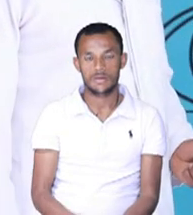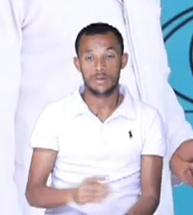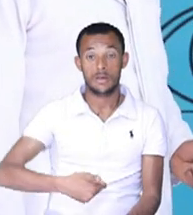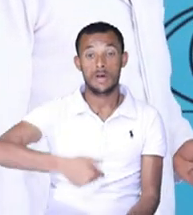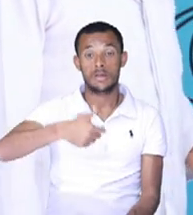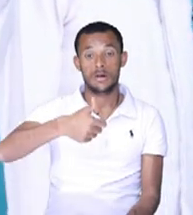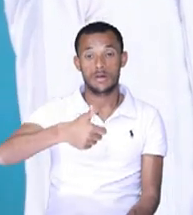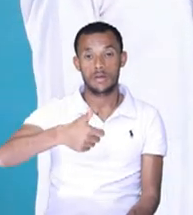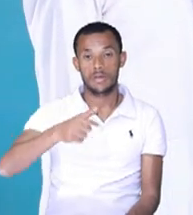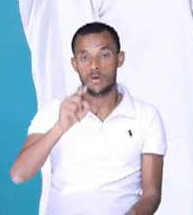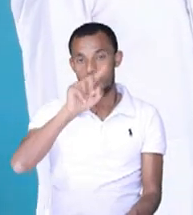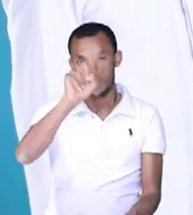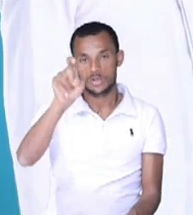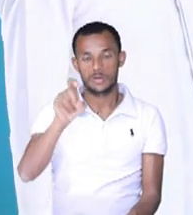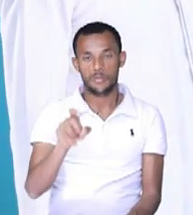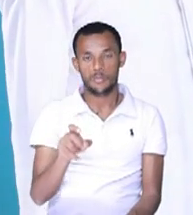The other, what you are asked,